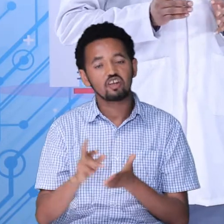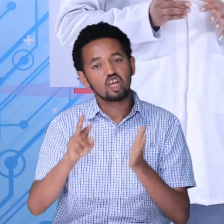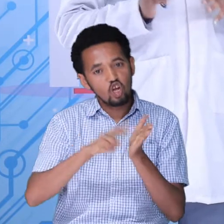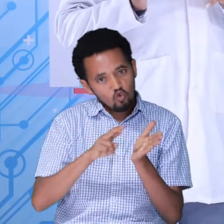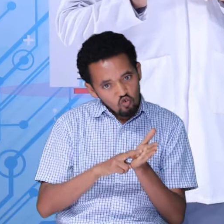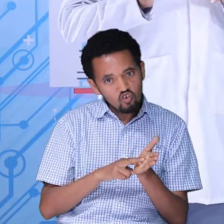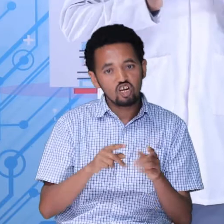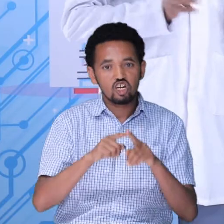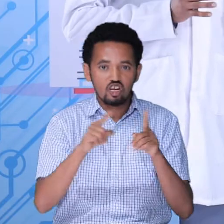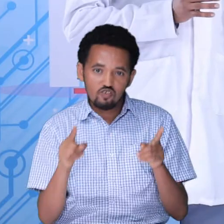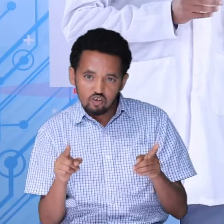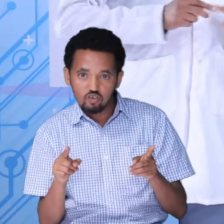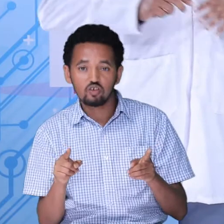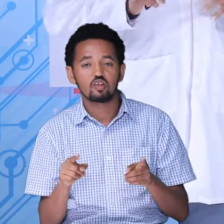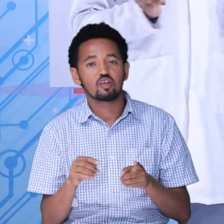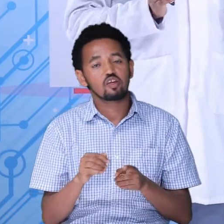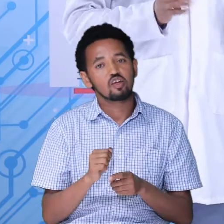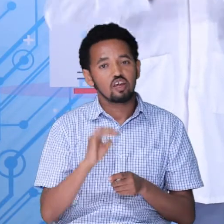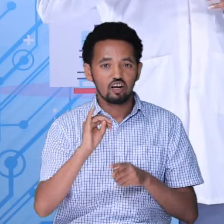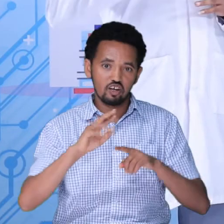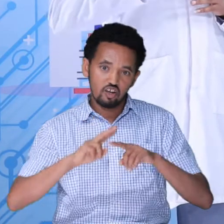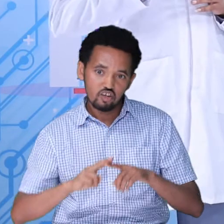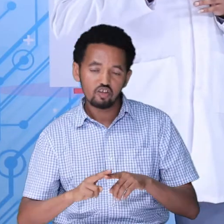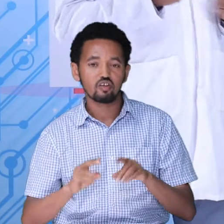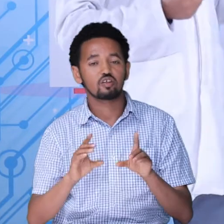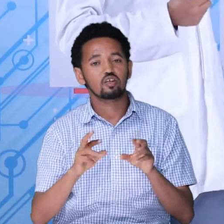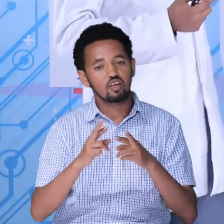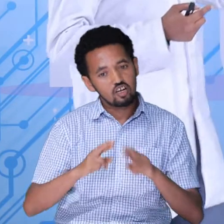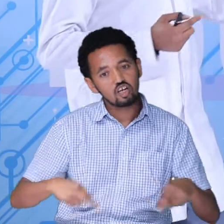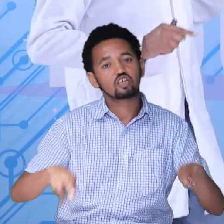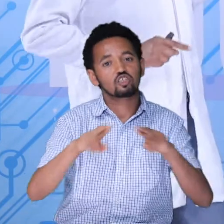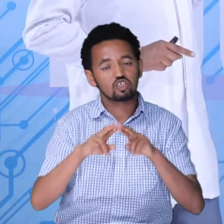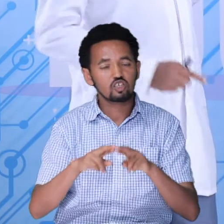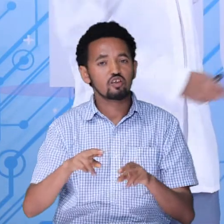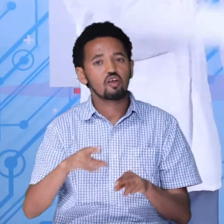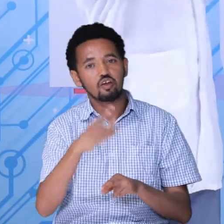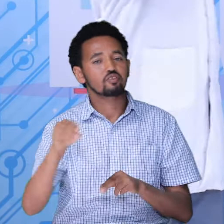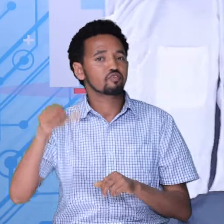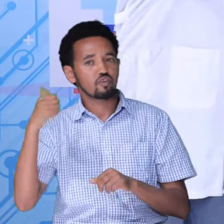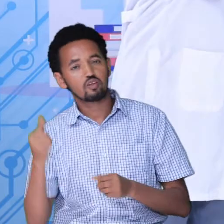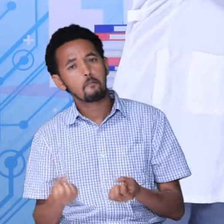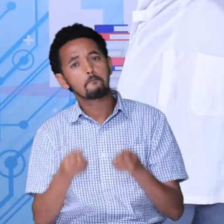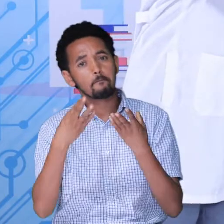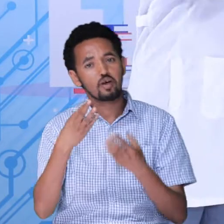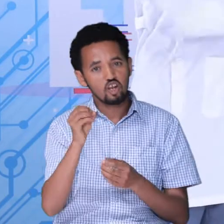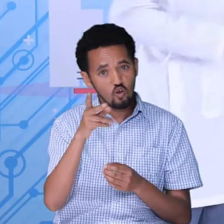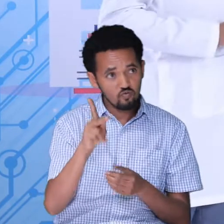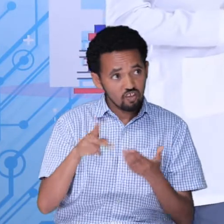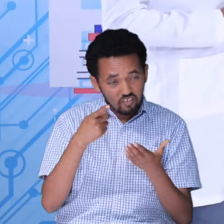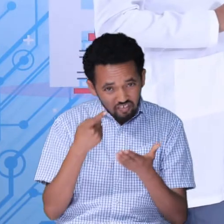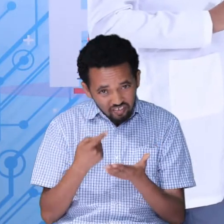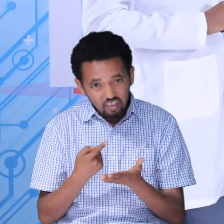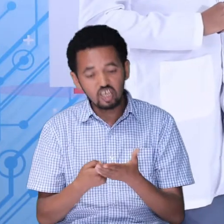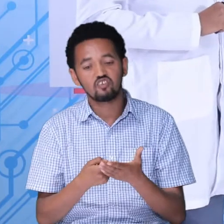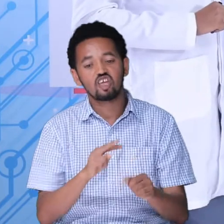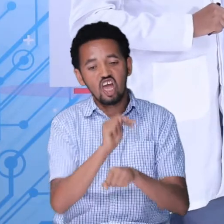division based on ethnicity, religion, and so on. However, many of these nation states are